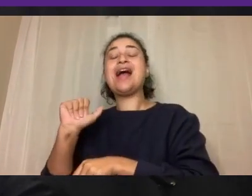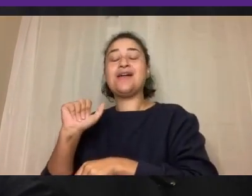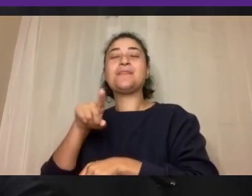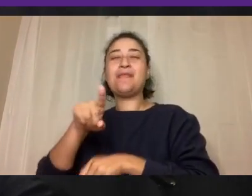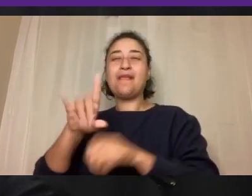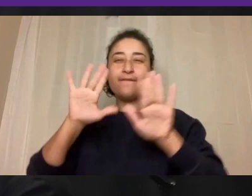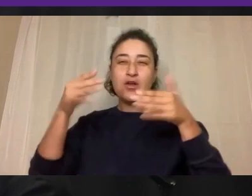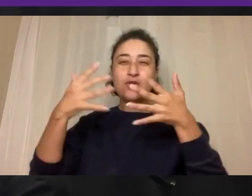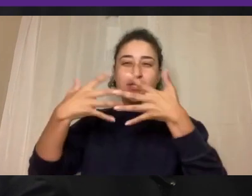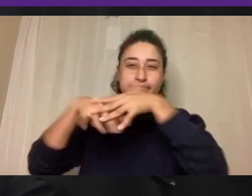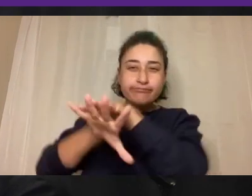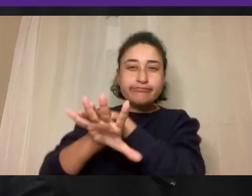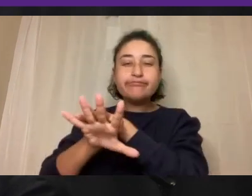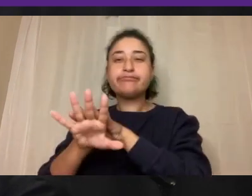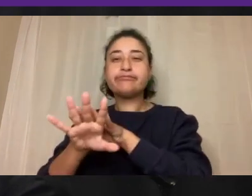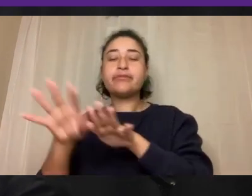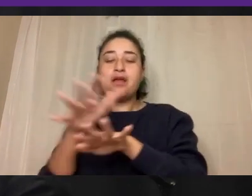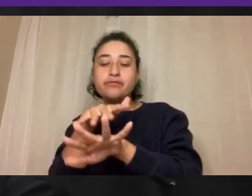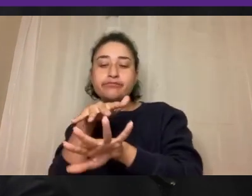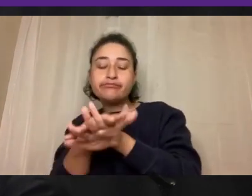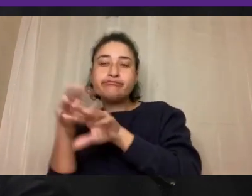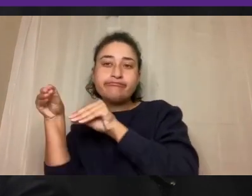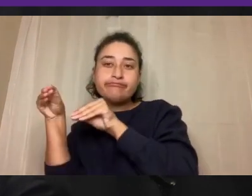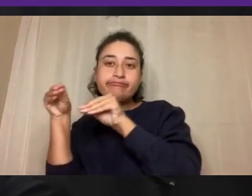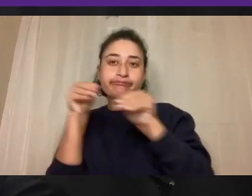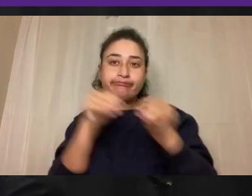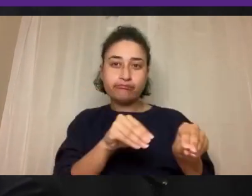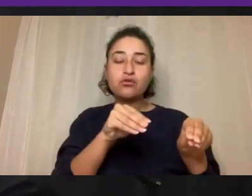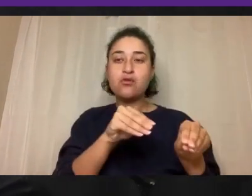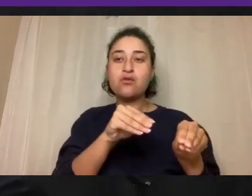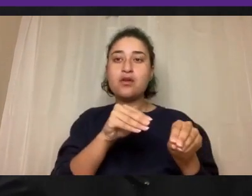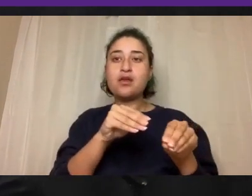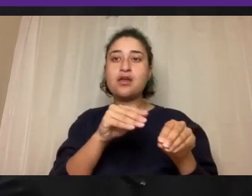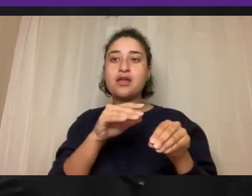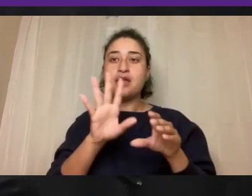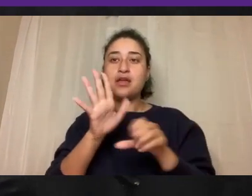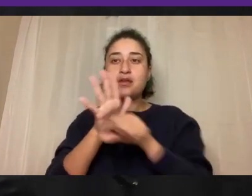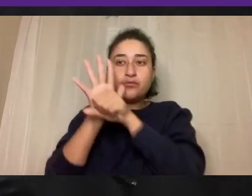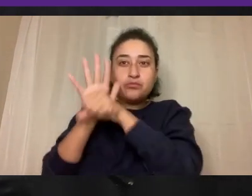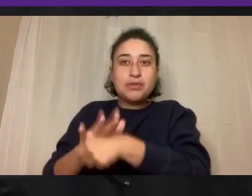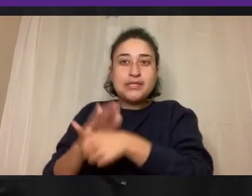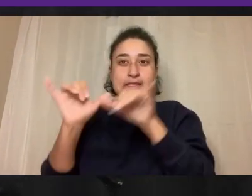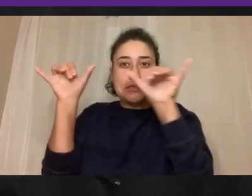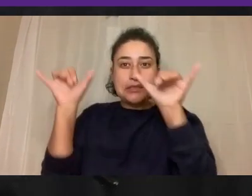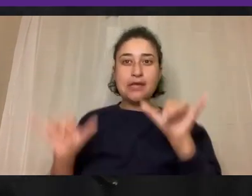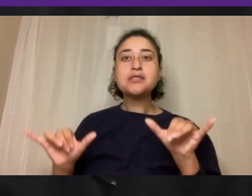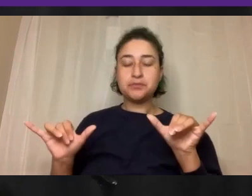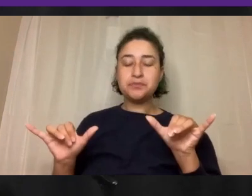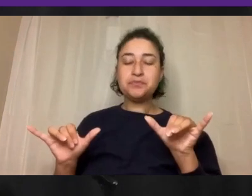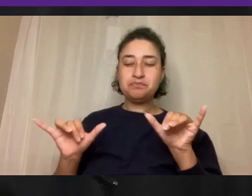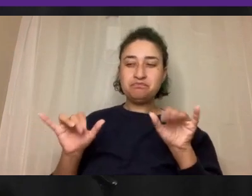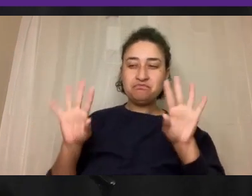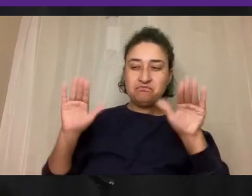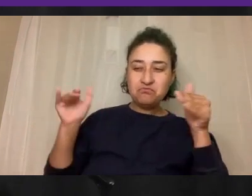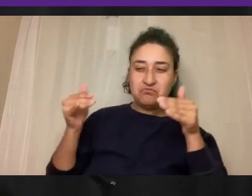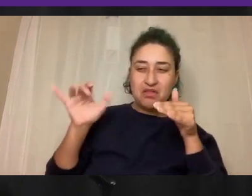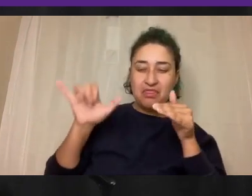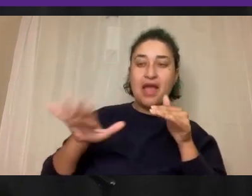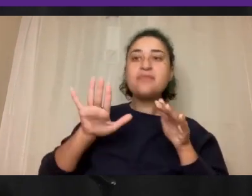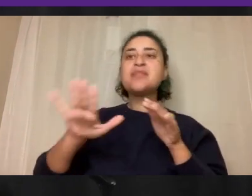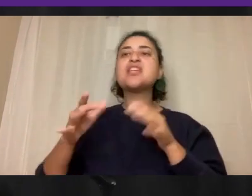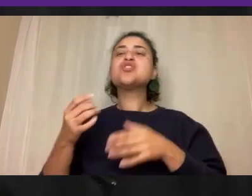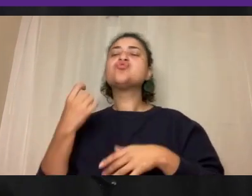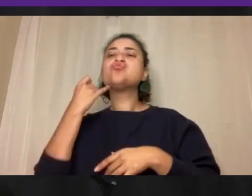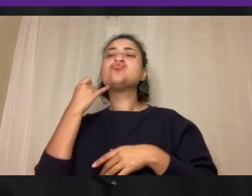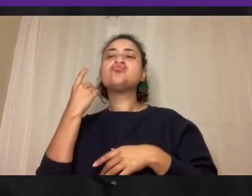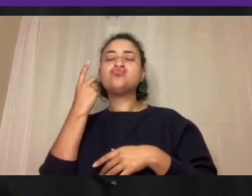indigeneity and immigration under a pressing Anthropocene. At the core of his most recent research in artistic production is the intersection